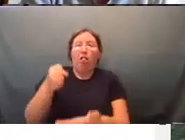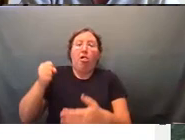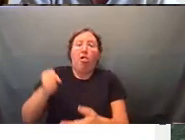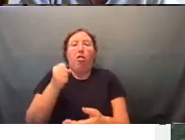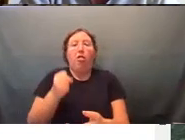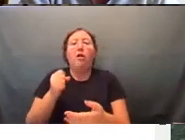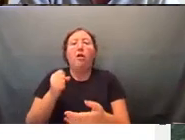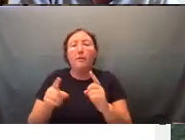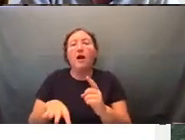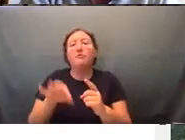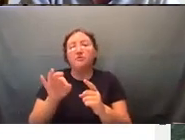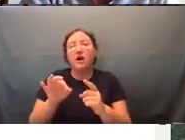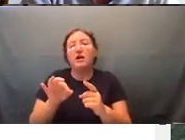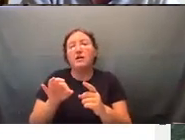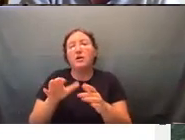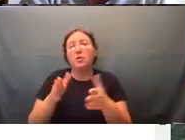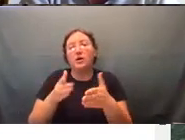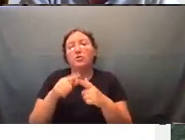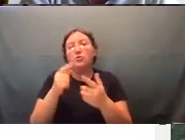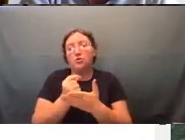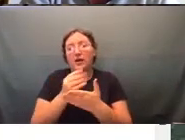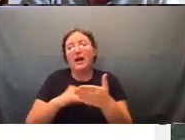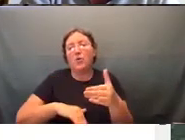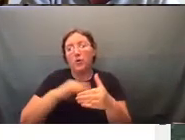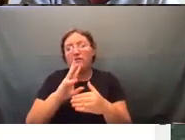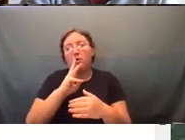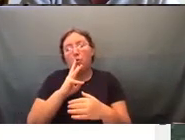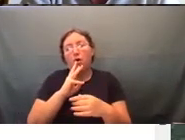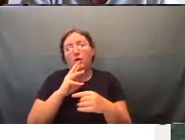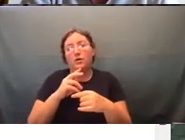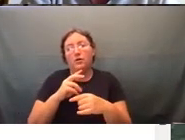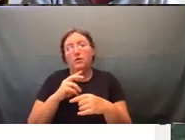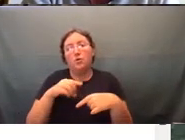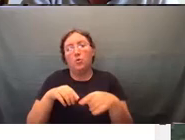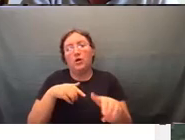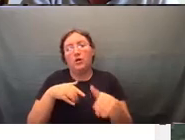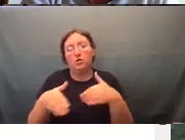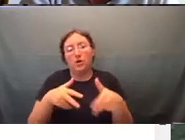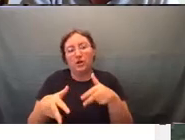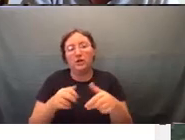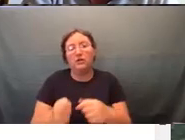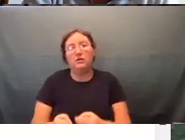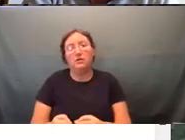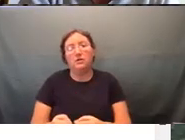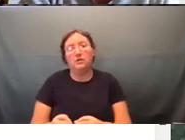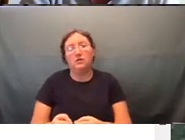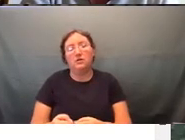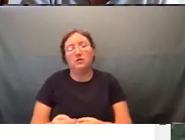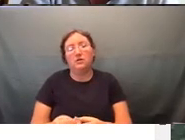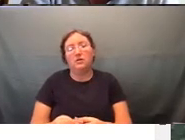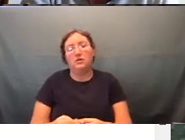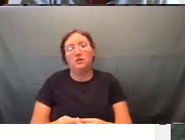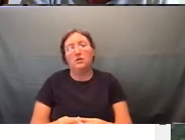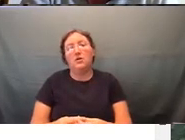but finding different ways of treating and refilling your water. A more manageable number that they give is